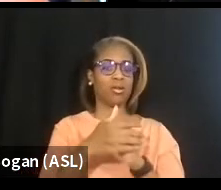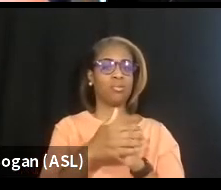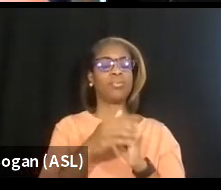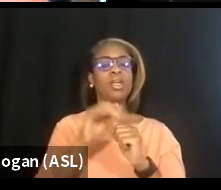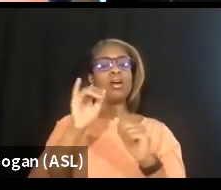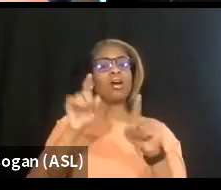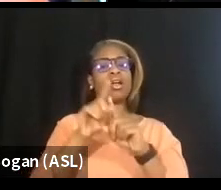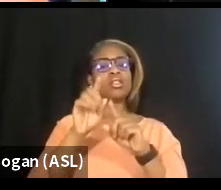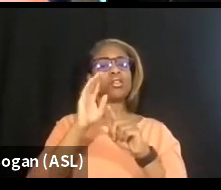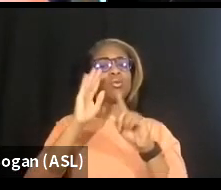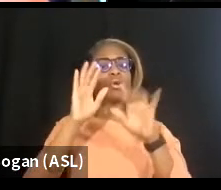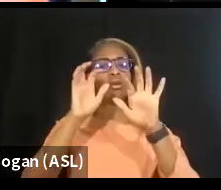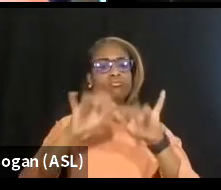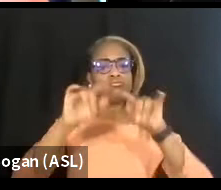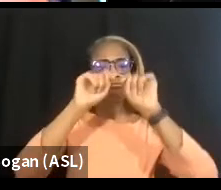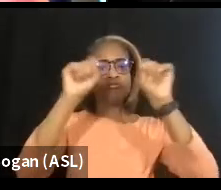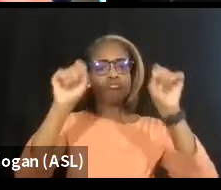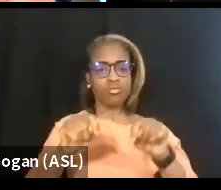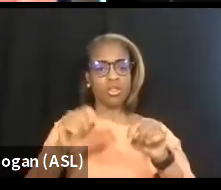made available and posted on